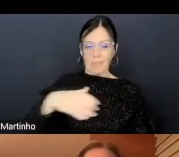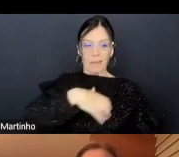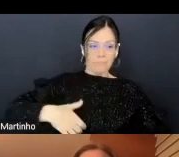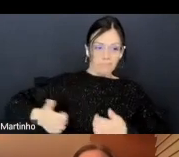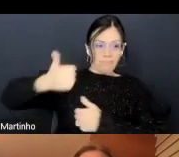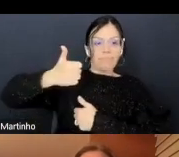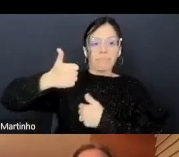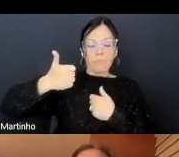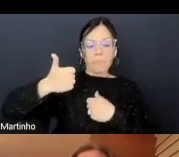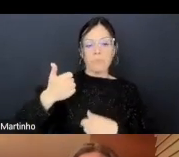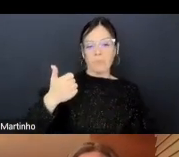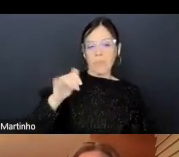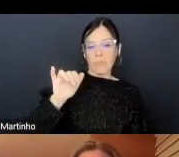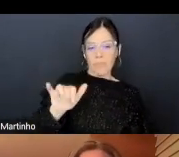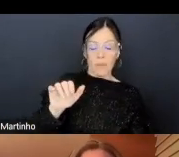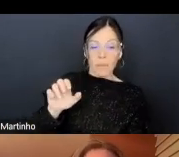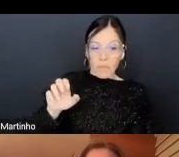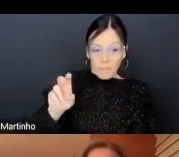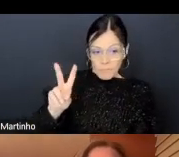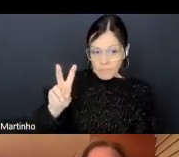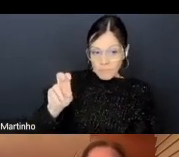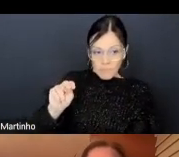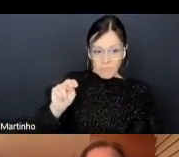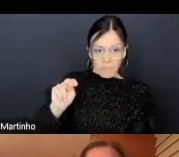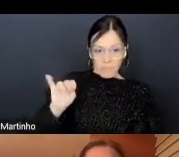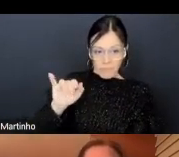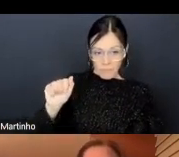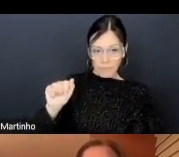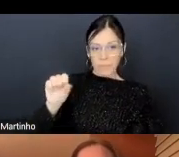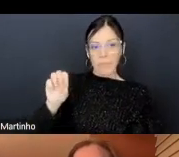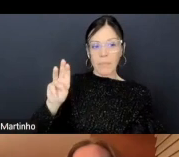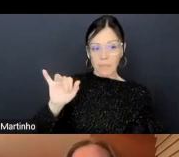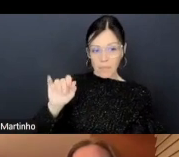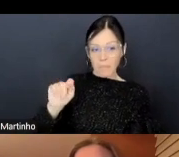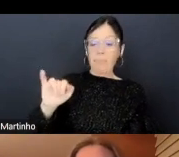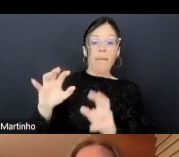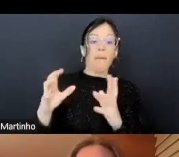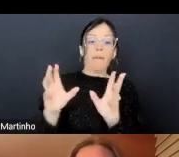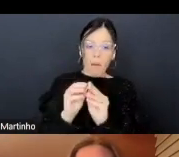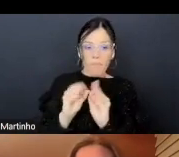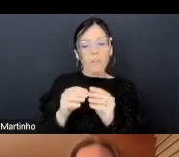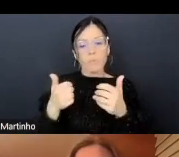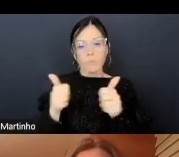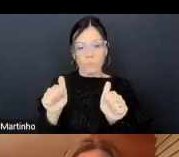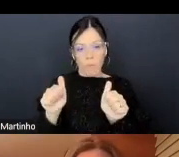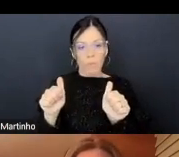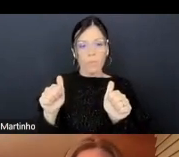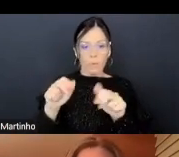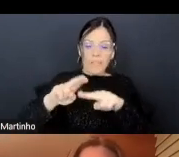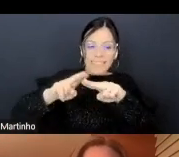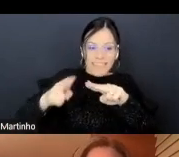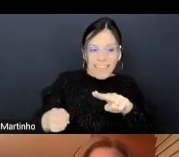the vienna summit and it was a conference intended to de-escalate cold war tensions